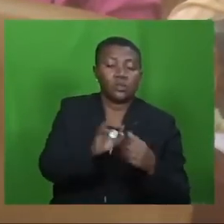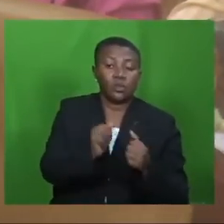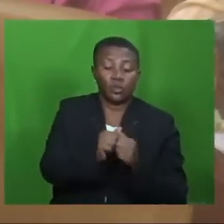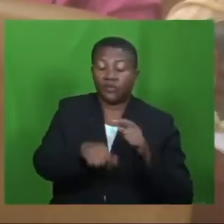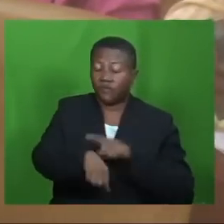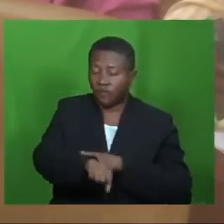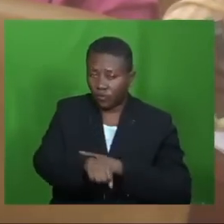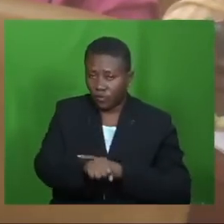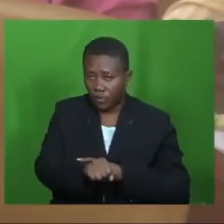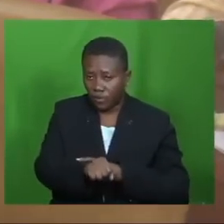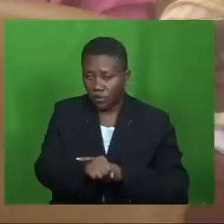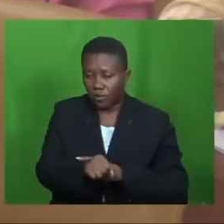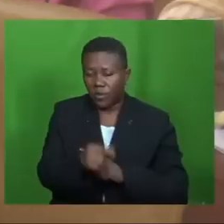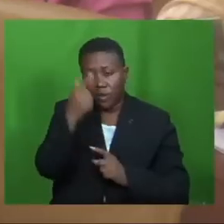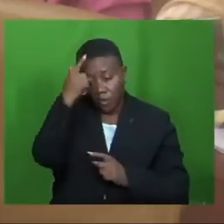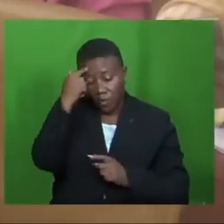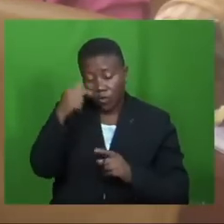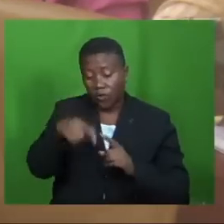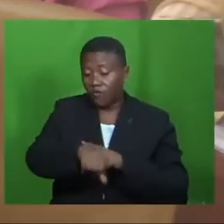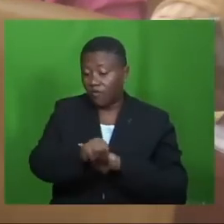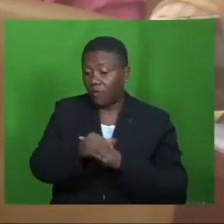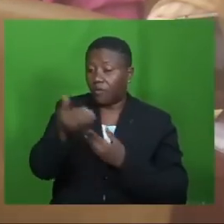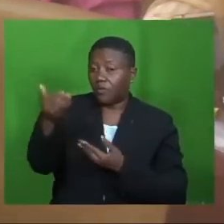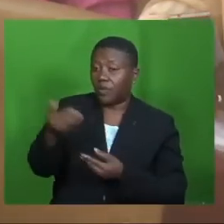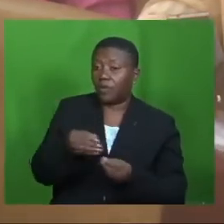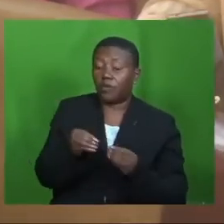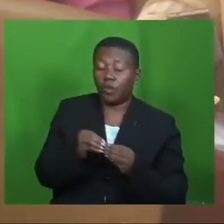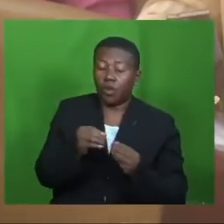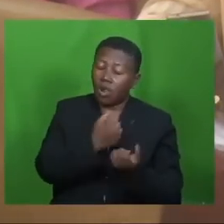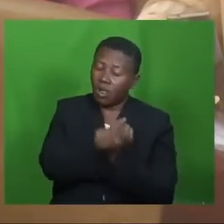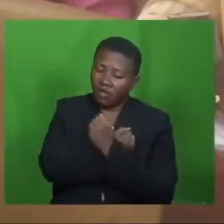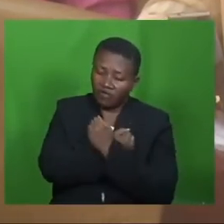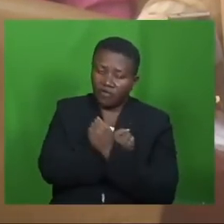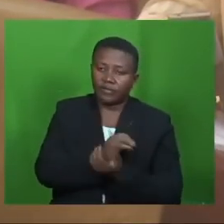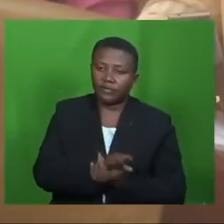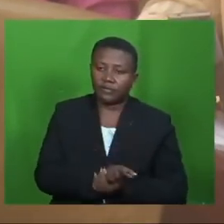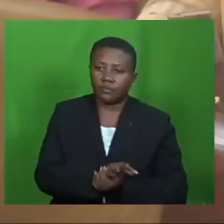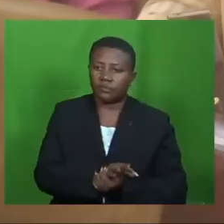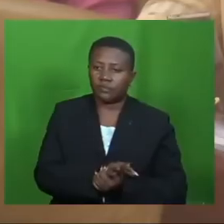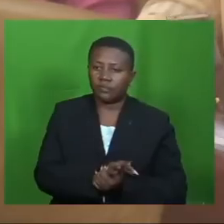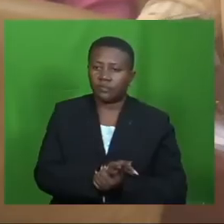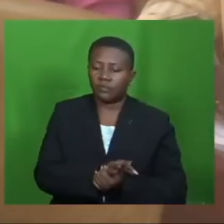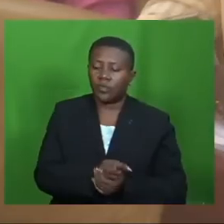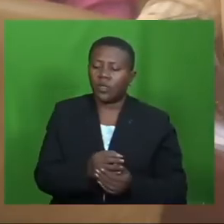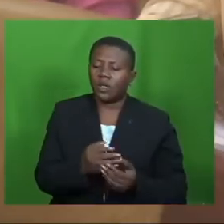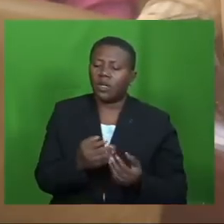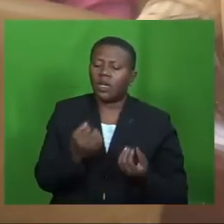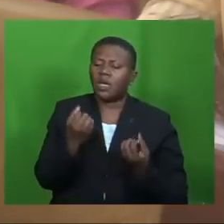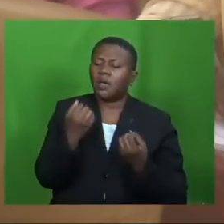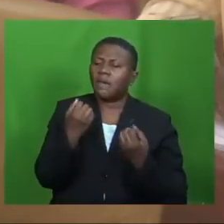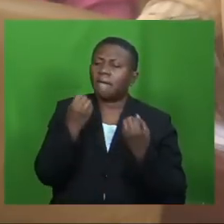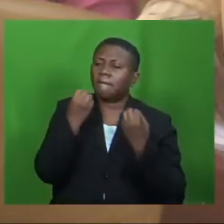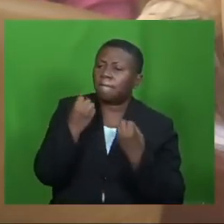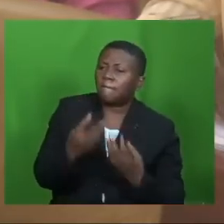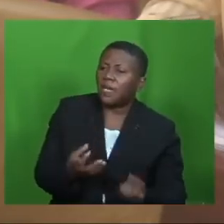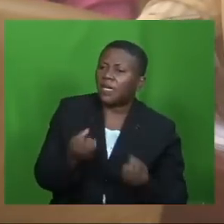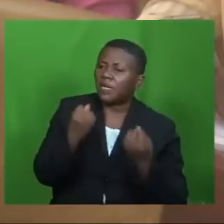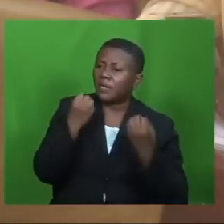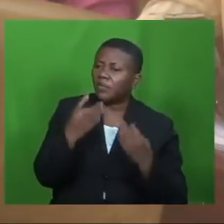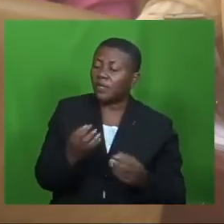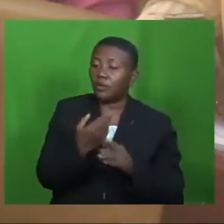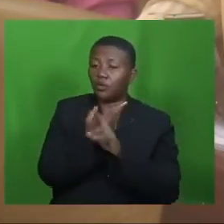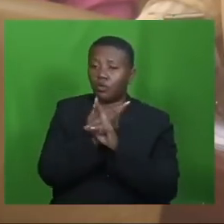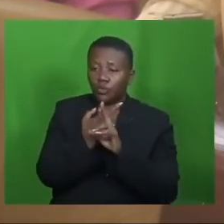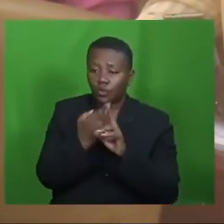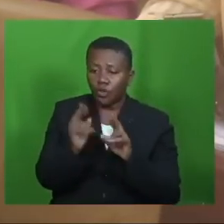it enjoys, and it's about brand. And many would always readily give when we,